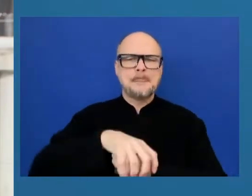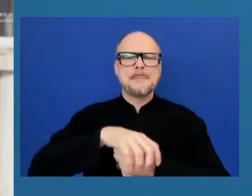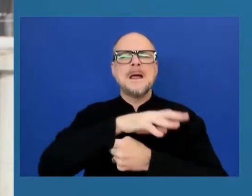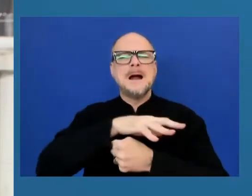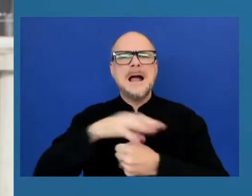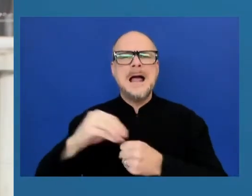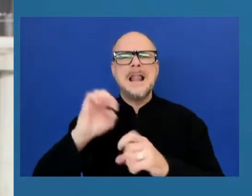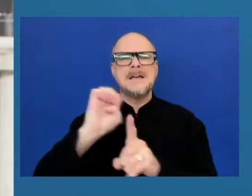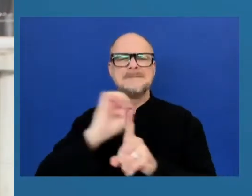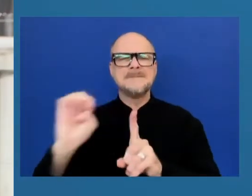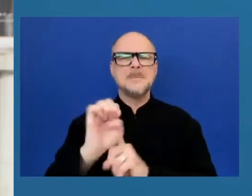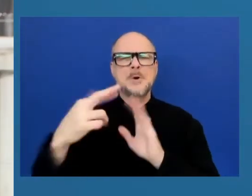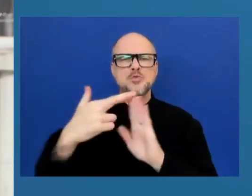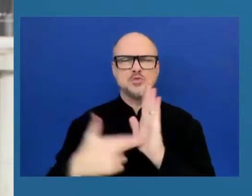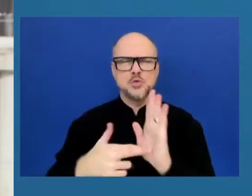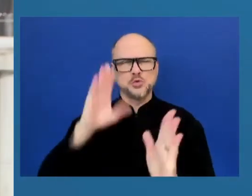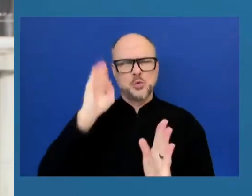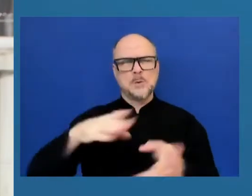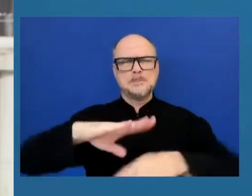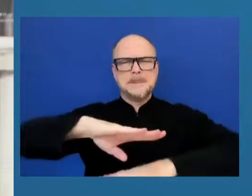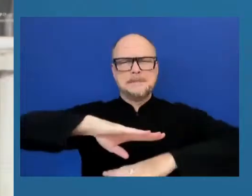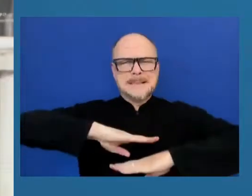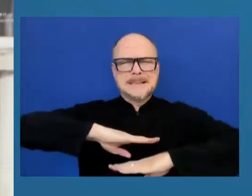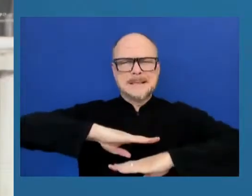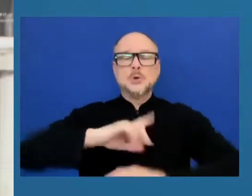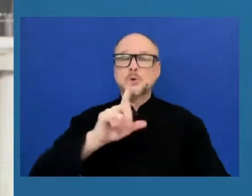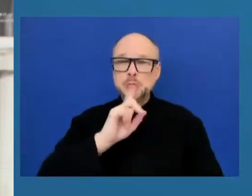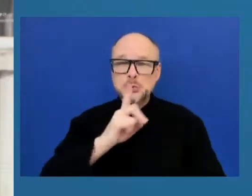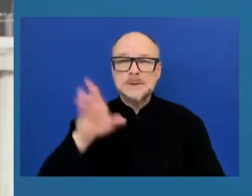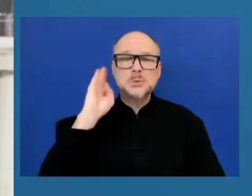standards will be met. They truly will.